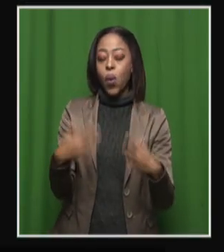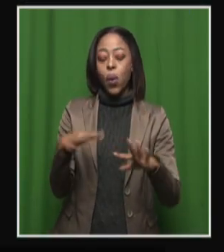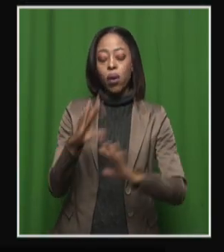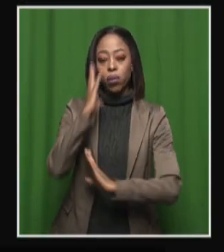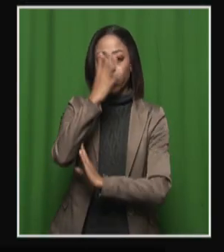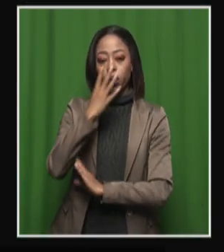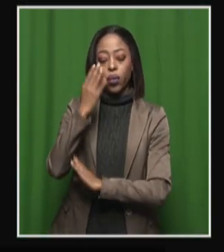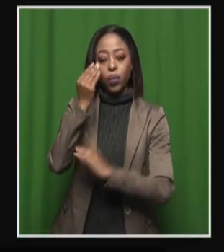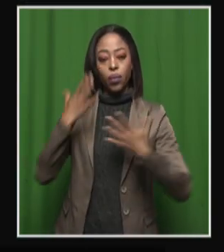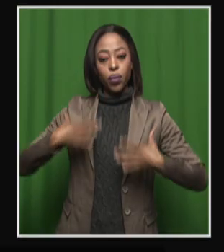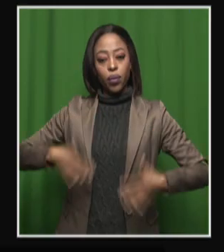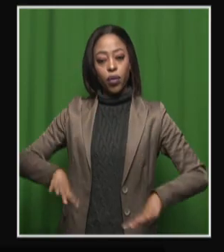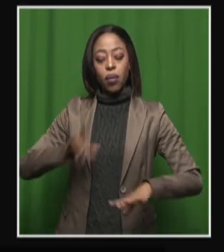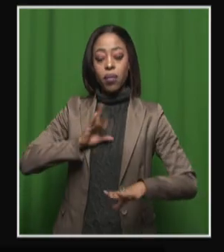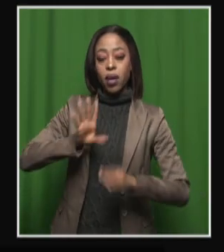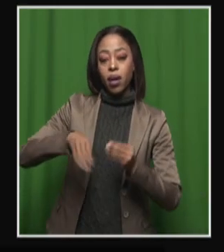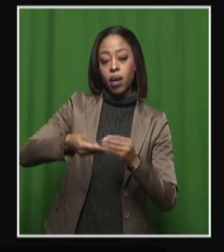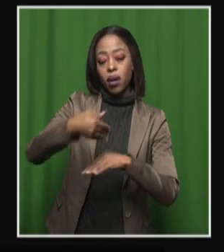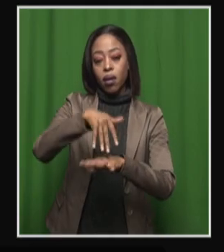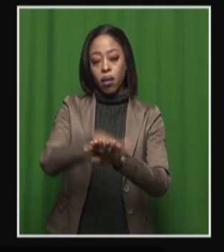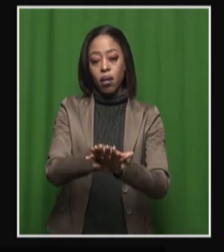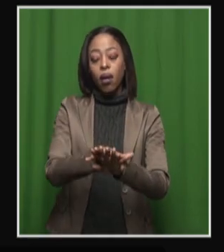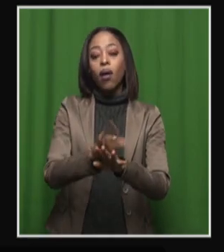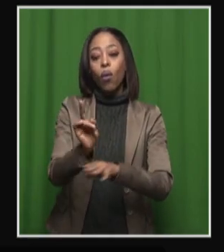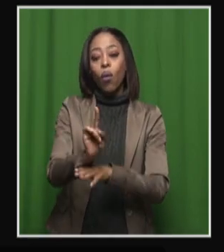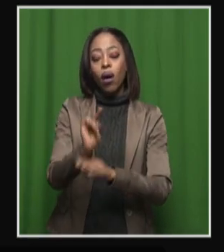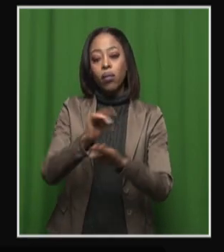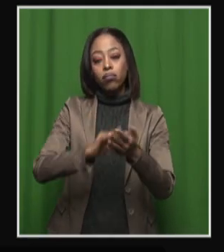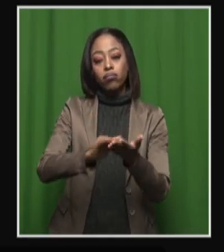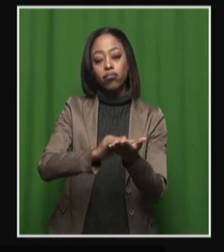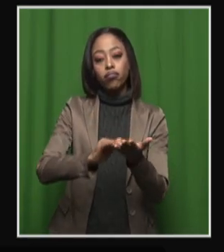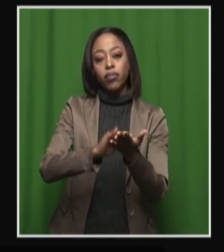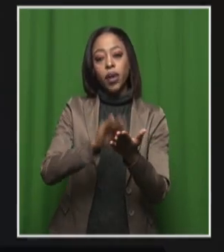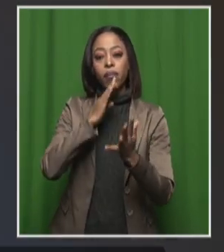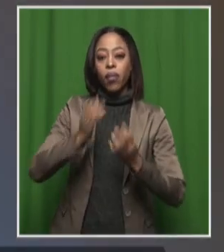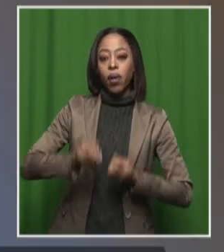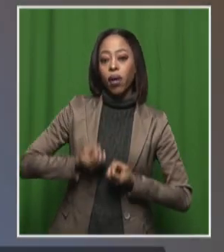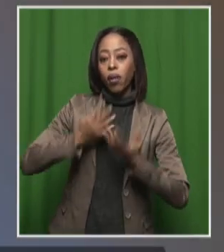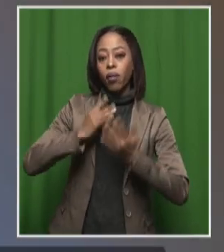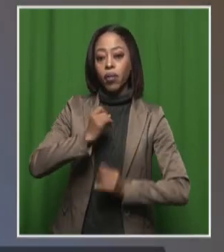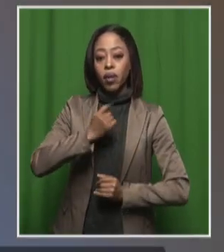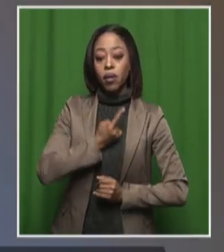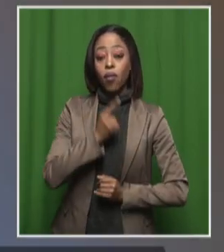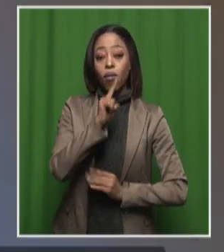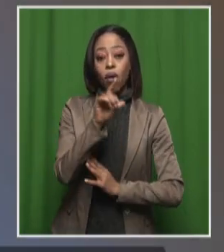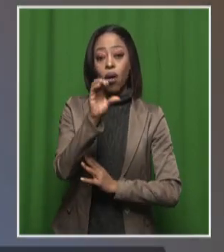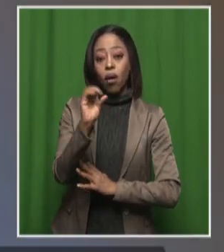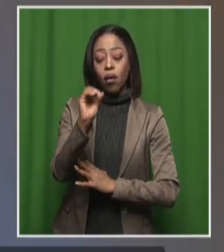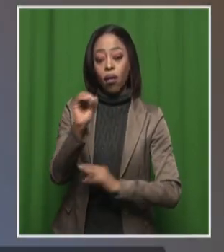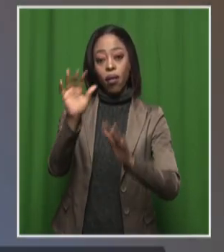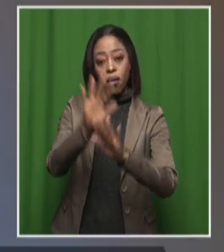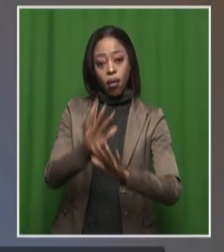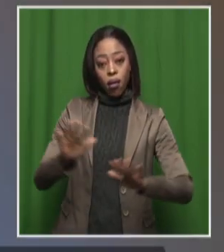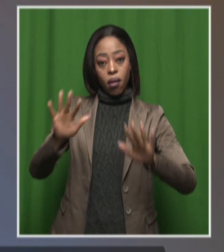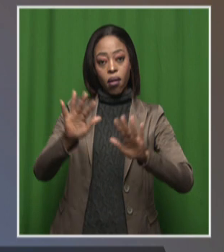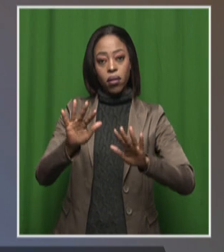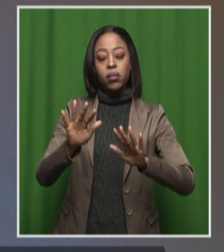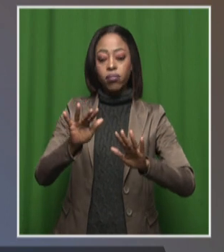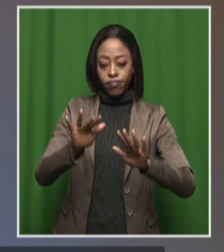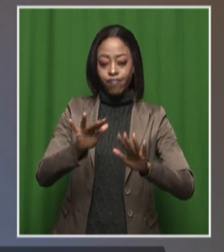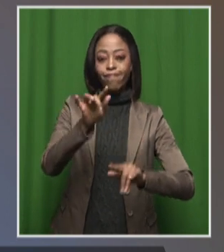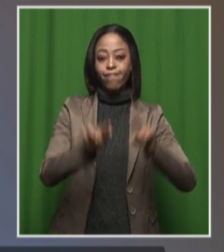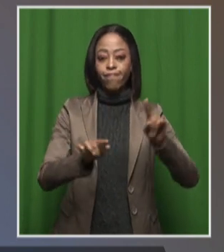I incorporated braille. So all over the dress, it says, express yourself in 100 colors. And it's in different